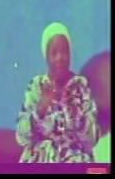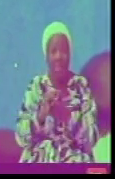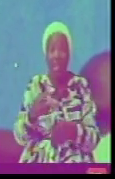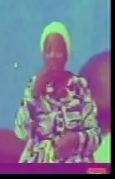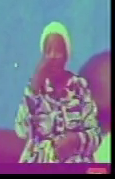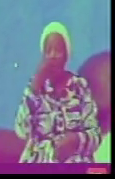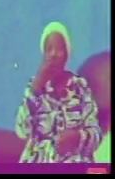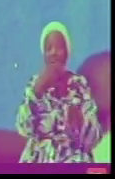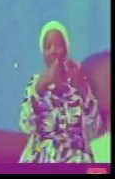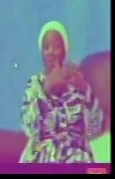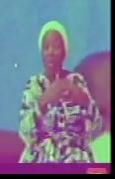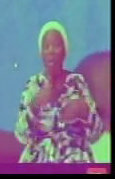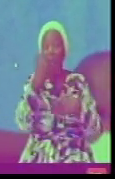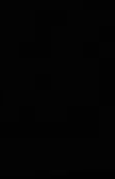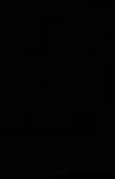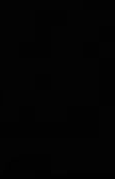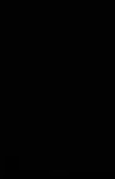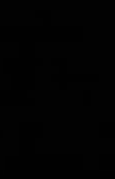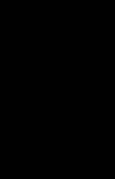would you